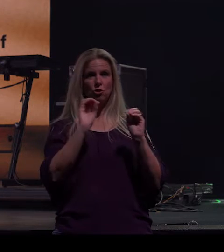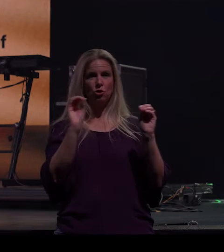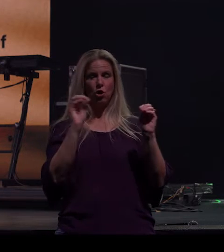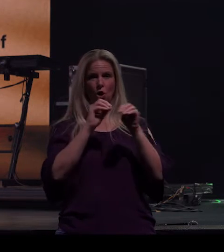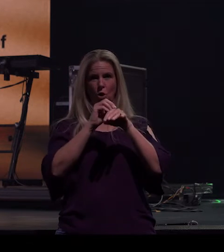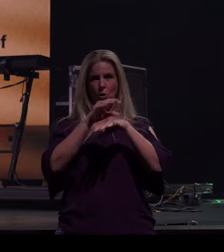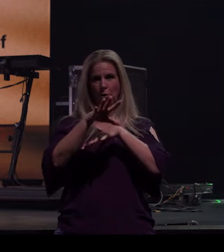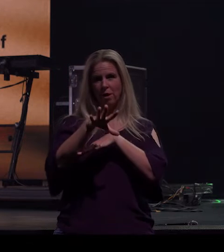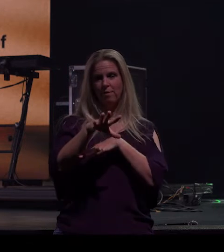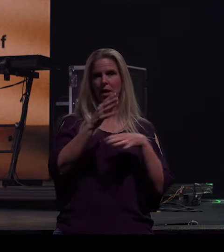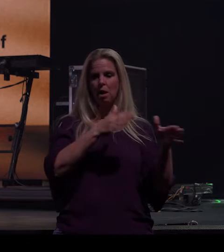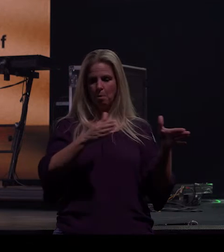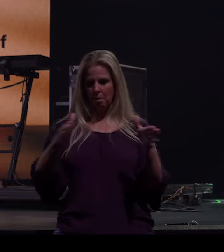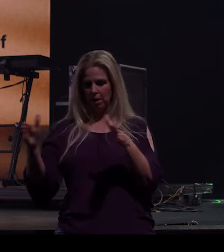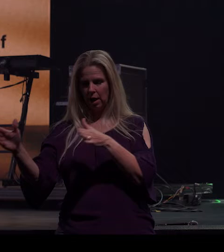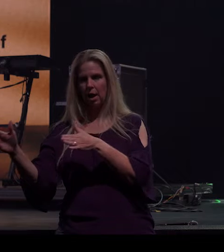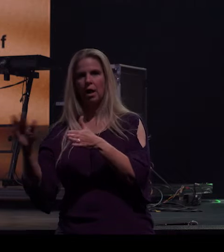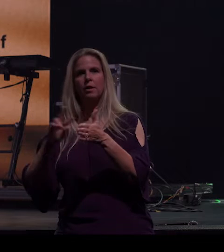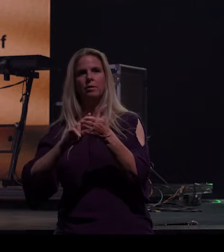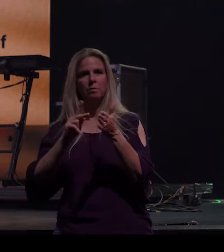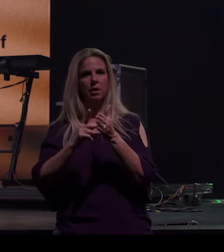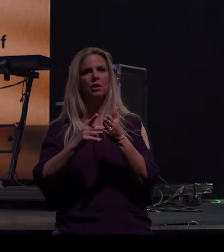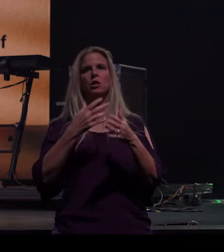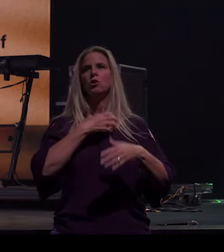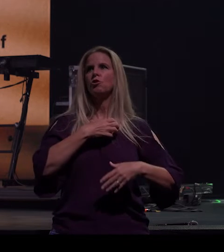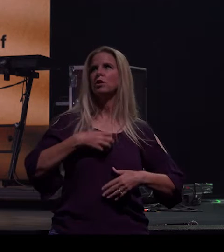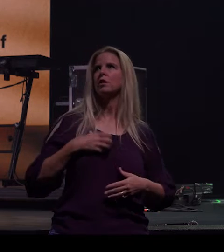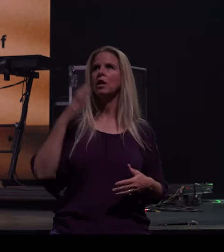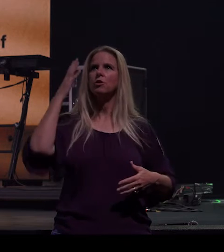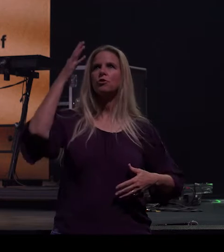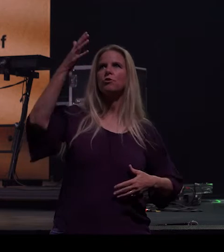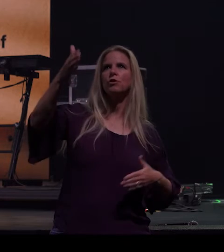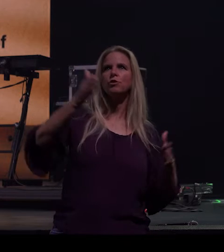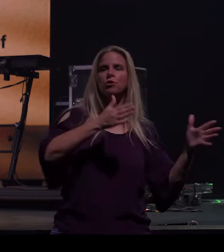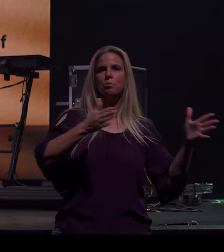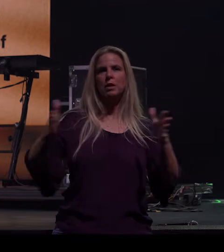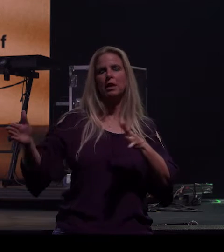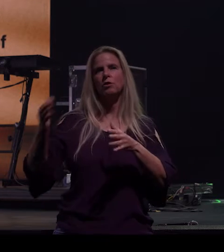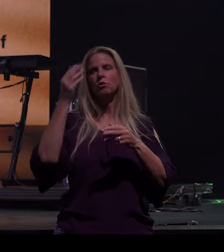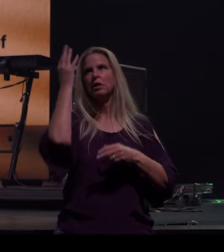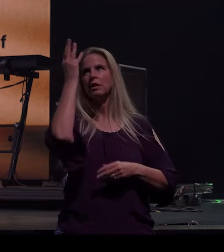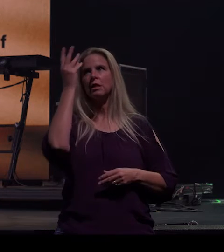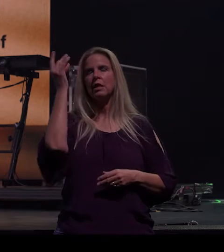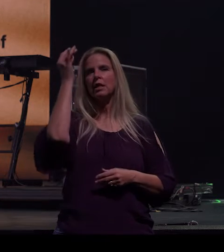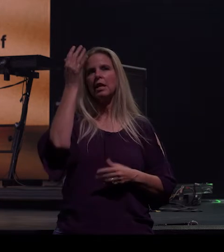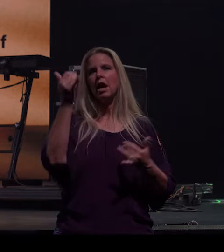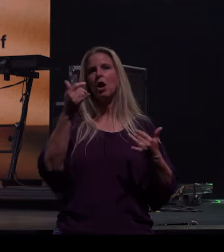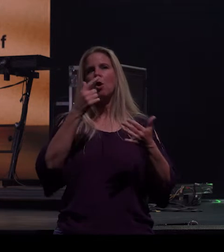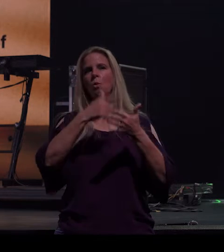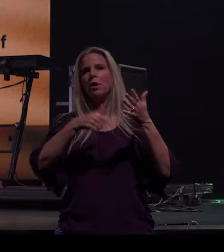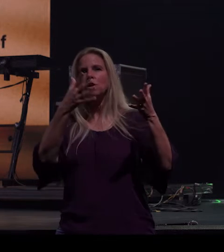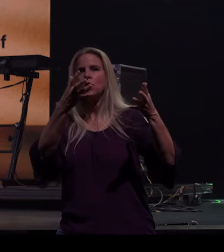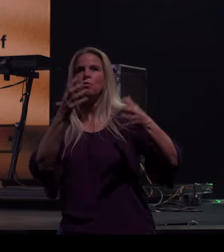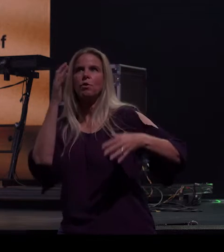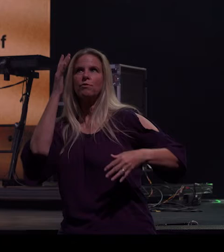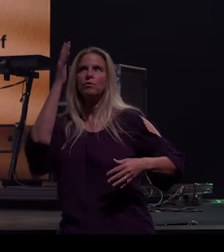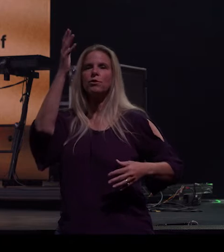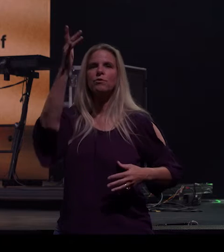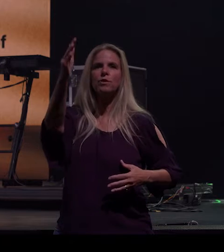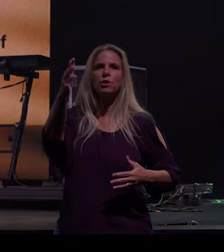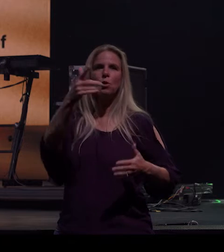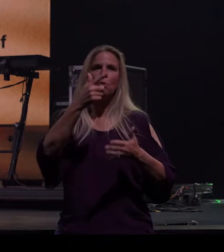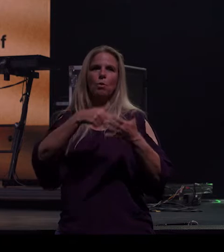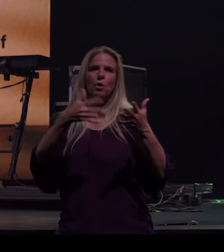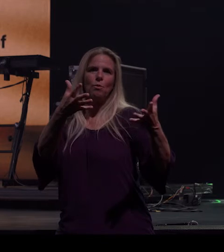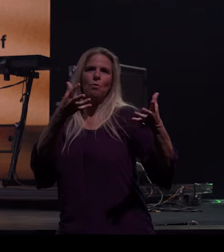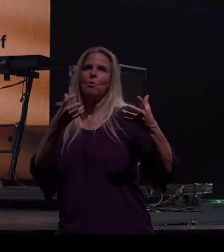plans in Hebrew just means your goals, your desires, your future plans. So just think right now, like, what do you want for your future? What desires